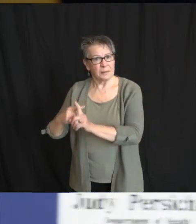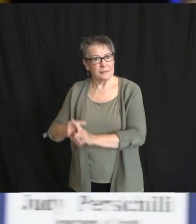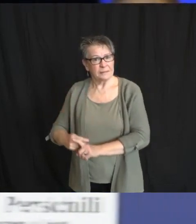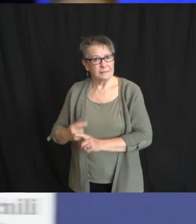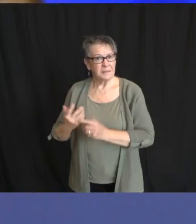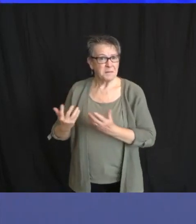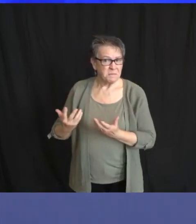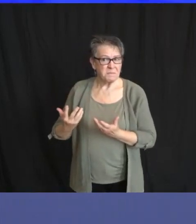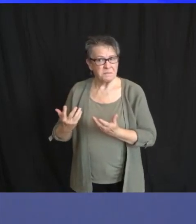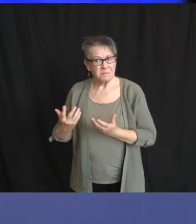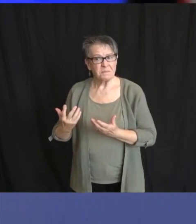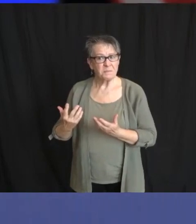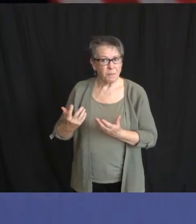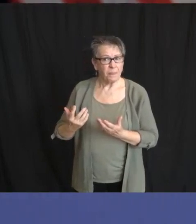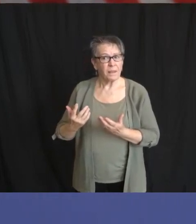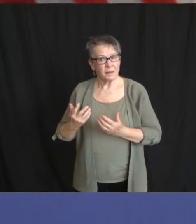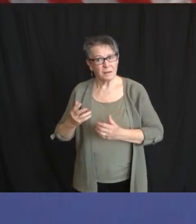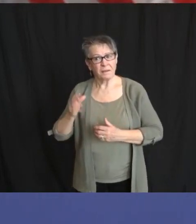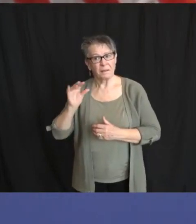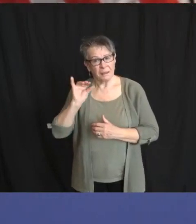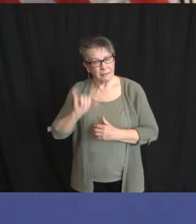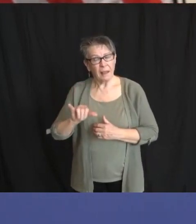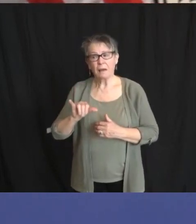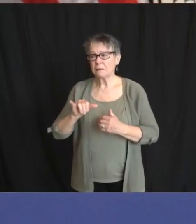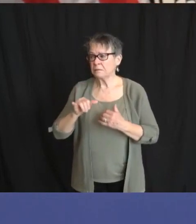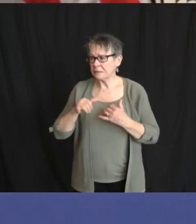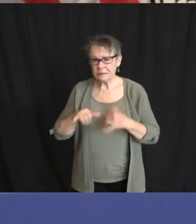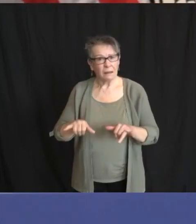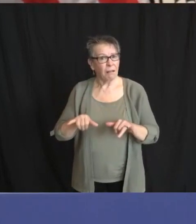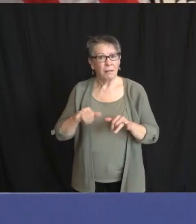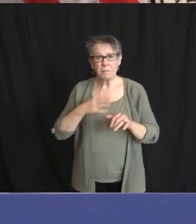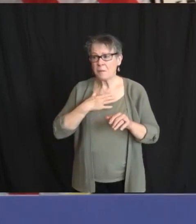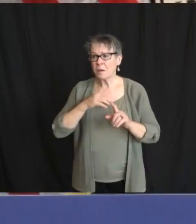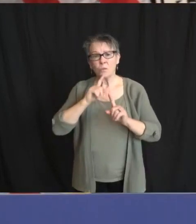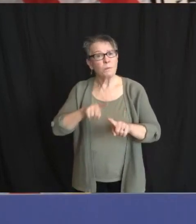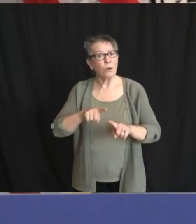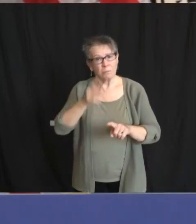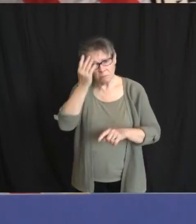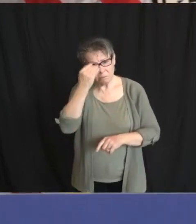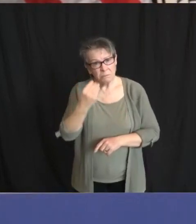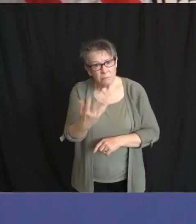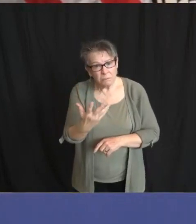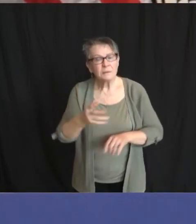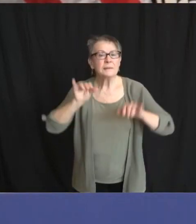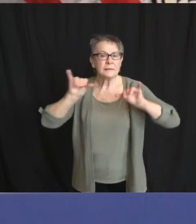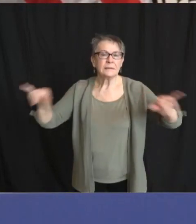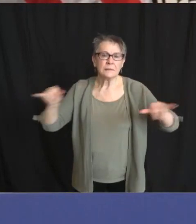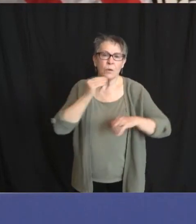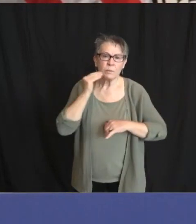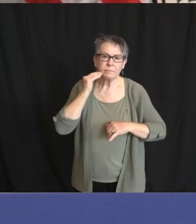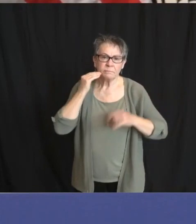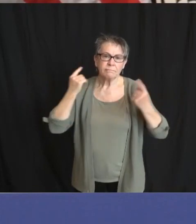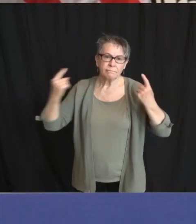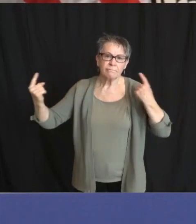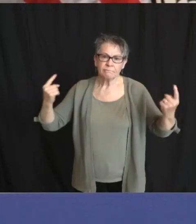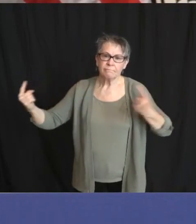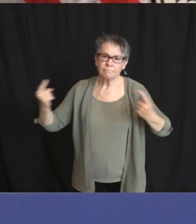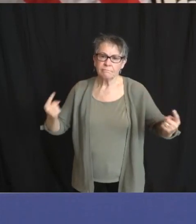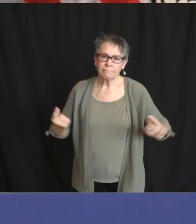Judy, thank you. The positivity, again, to underscore that, that's an important data point I know you and Christina look at, and that is as low as it's been in a